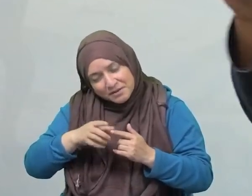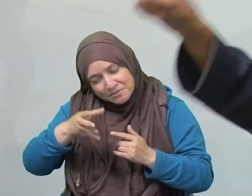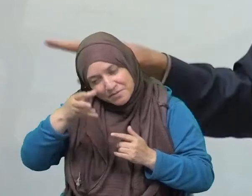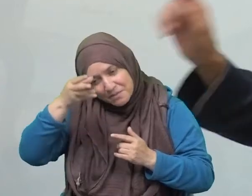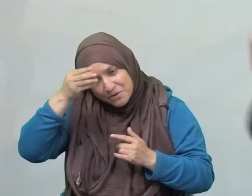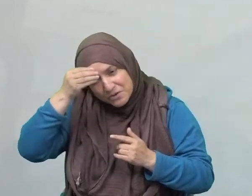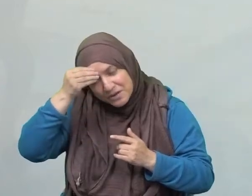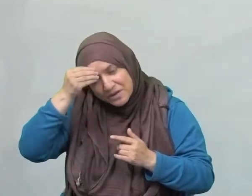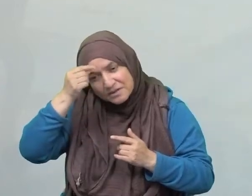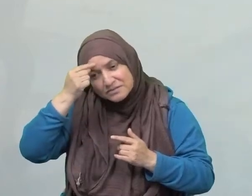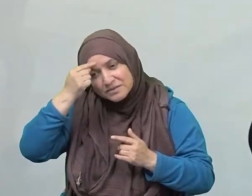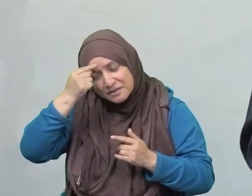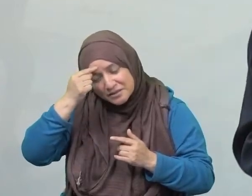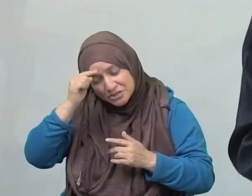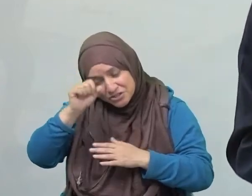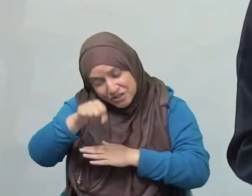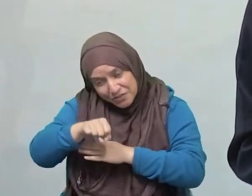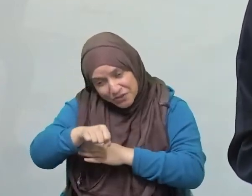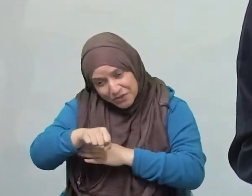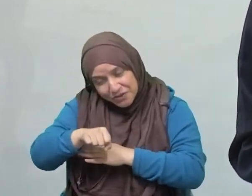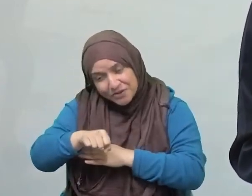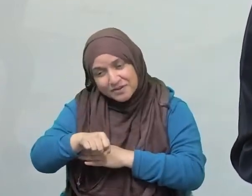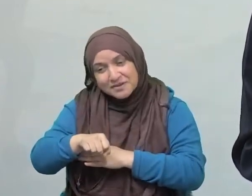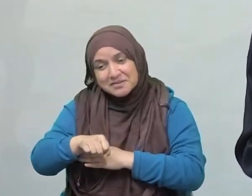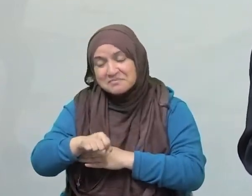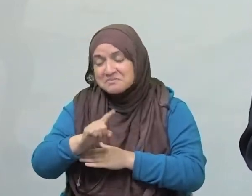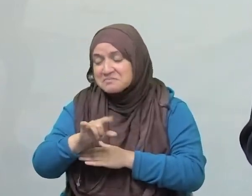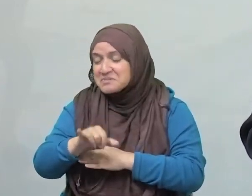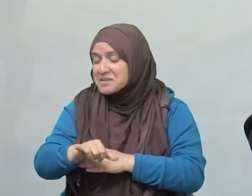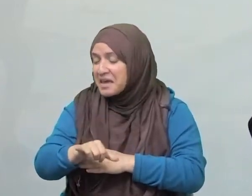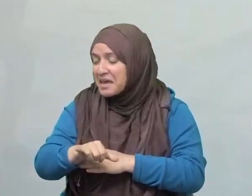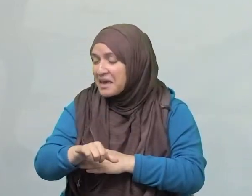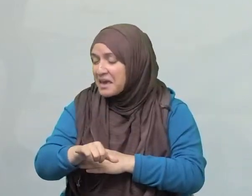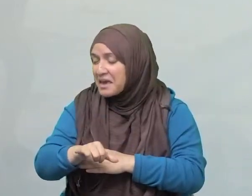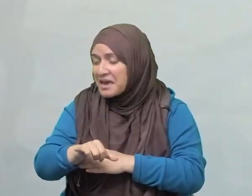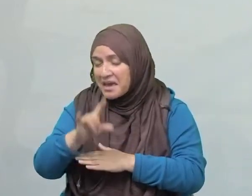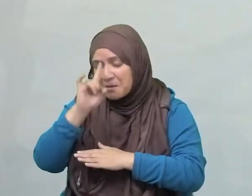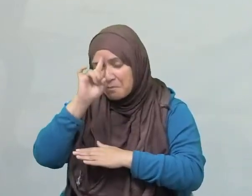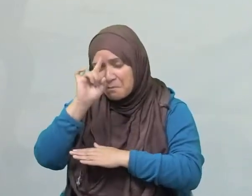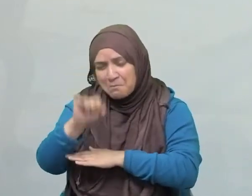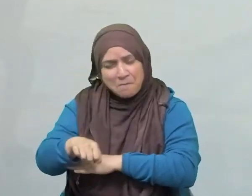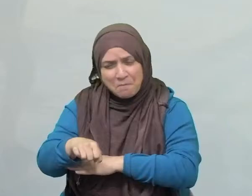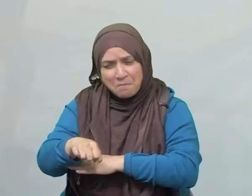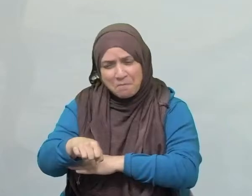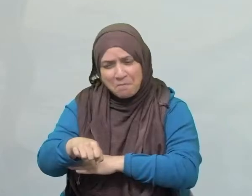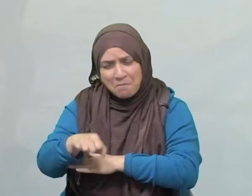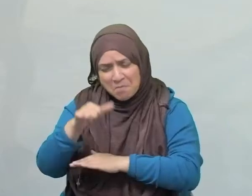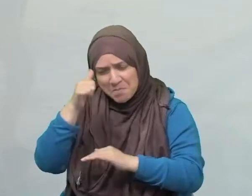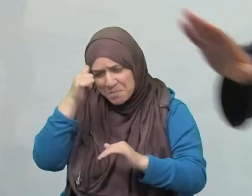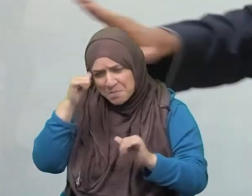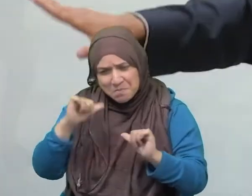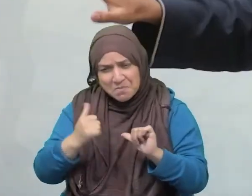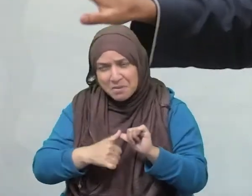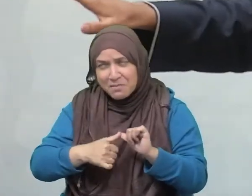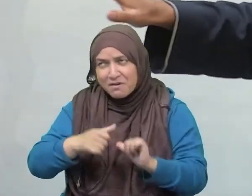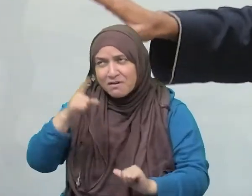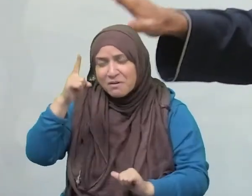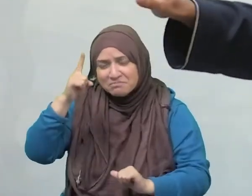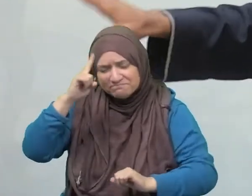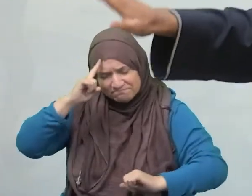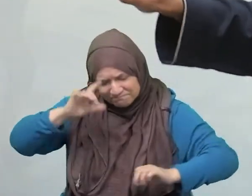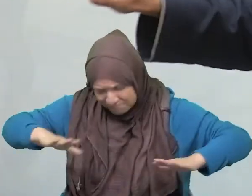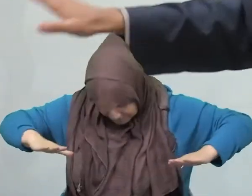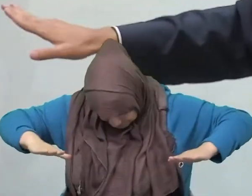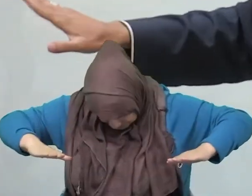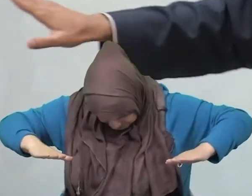if you would have saw him sallallahu alaihi wasallam you would have thought he died in his can you imagine that sight you see him in his sajdan you